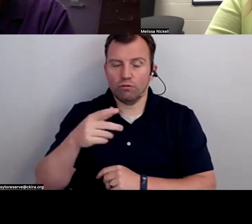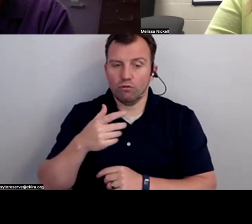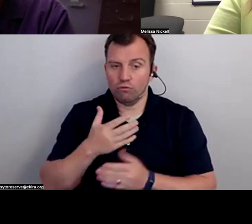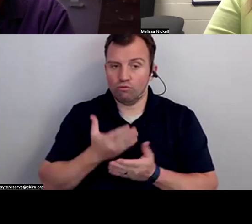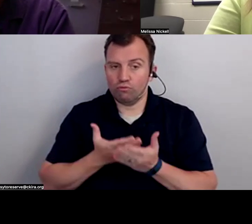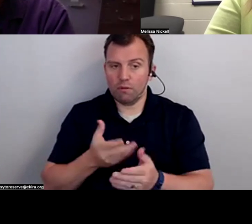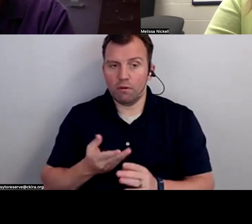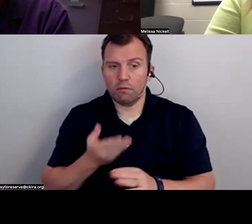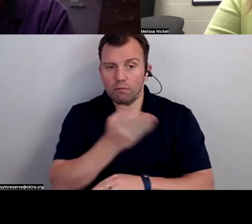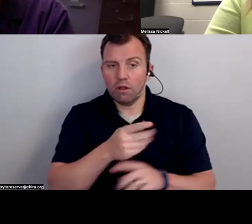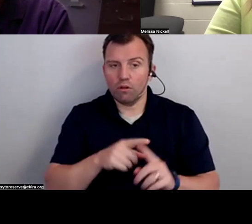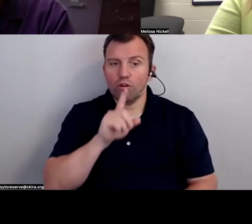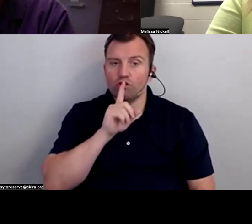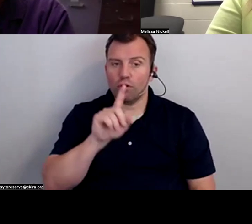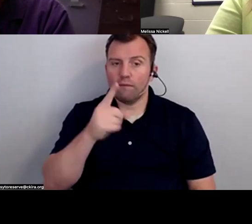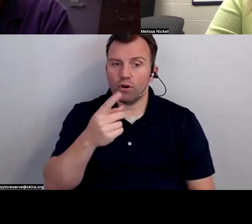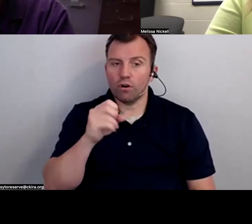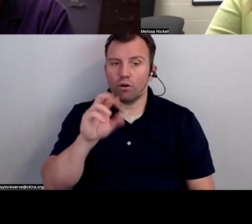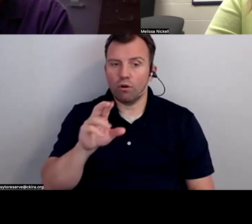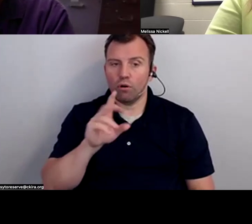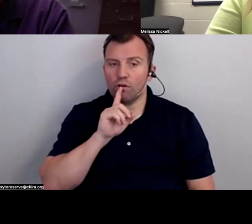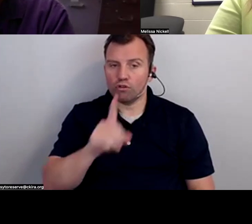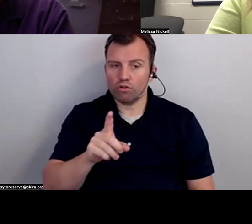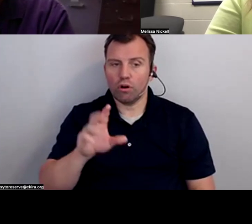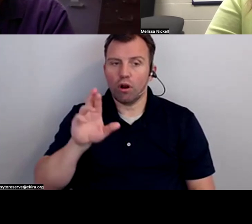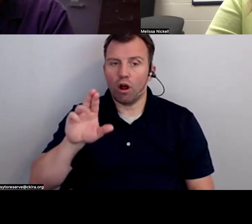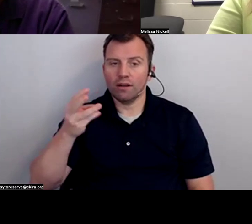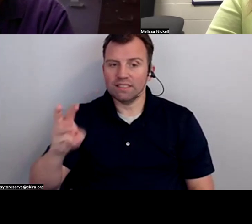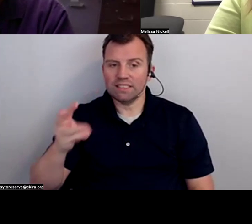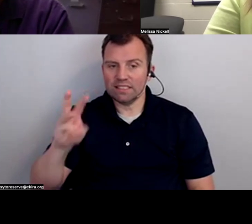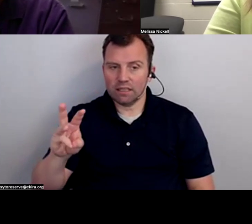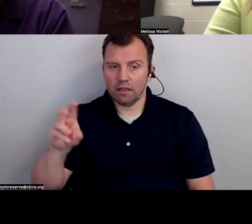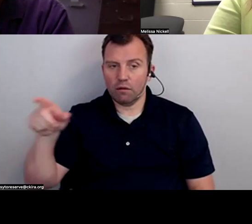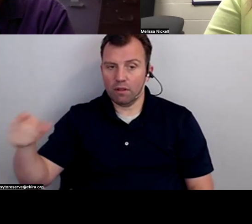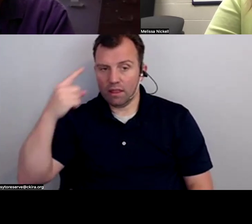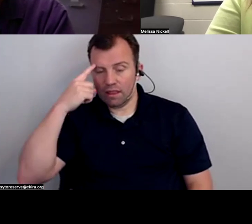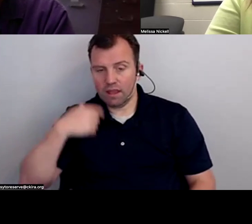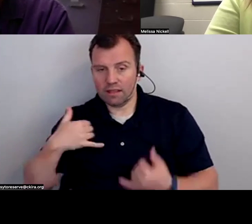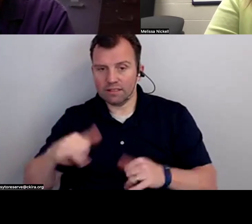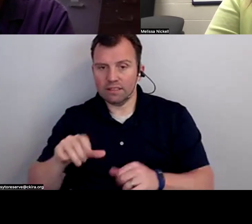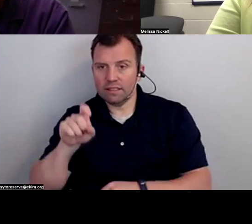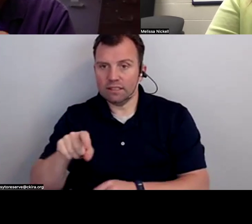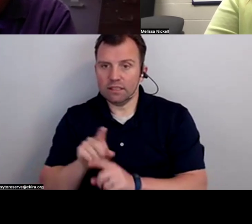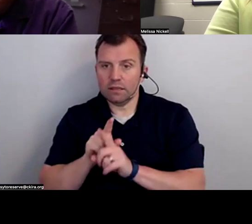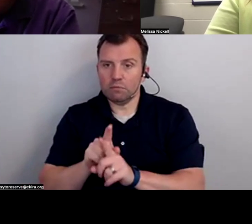for a SURE First or a standard SURE R16? And will the reviewers think I still need mentoring?